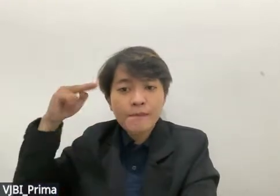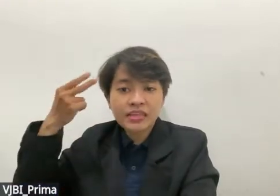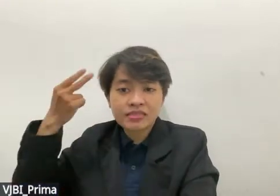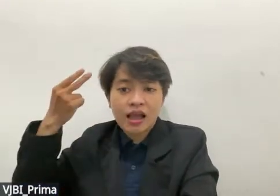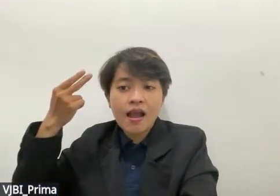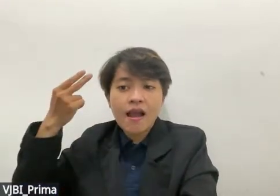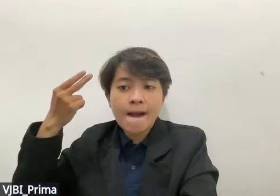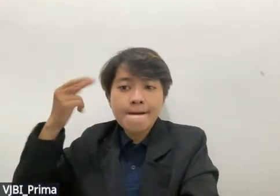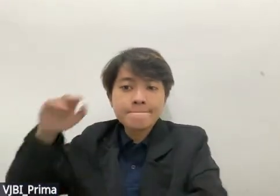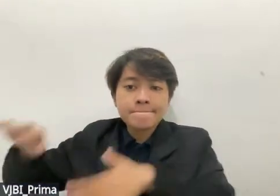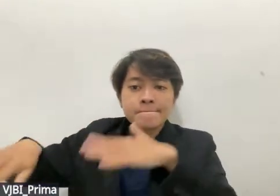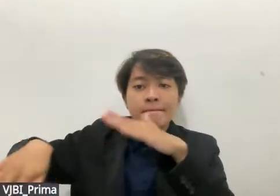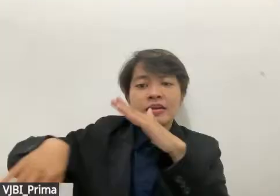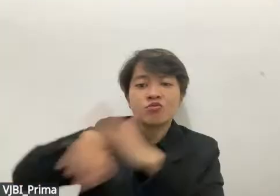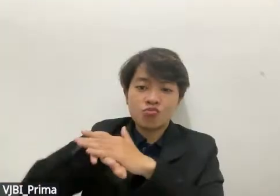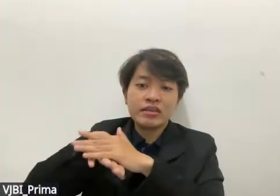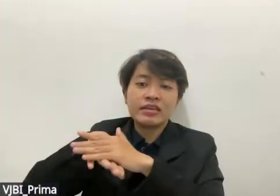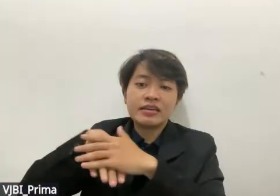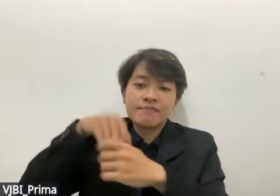their job